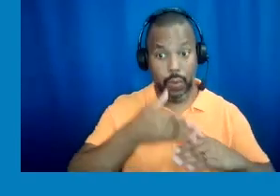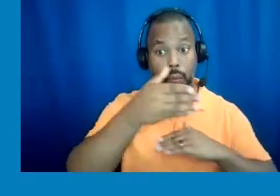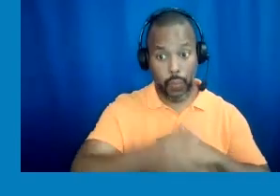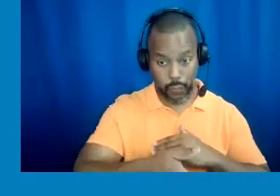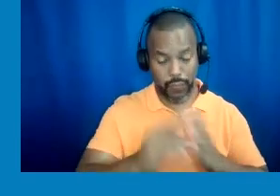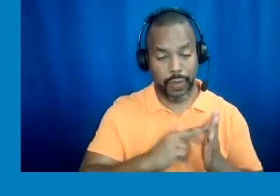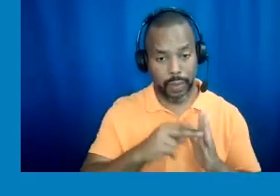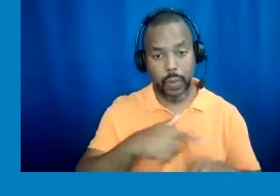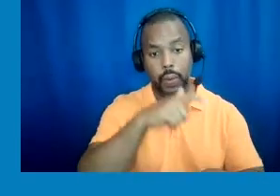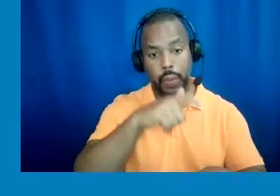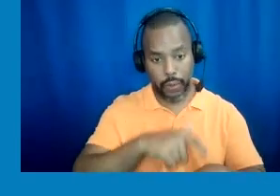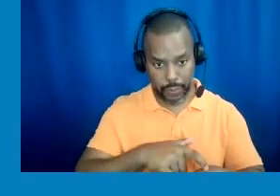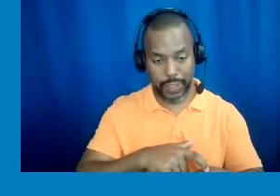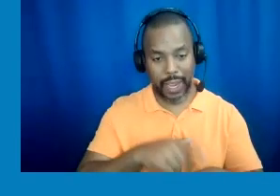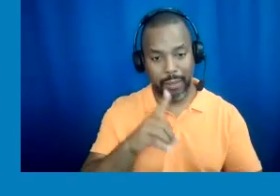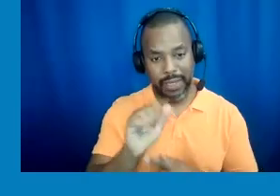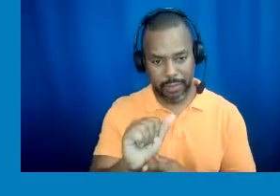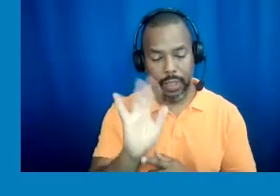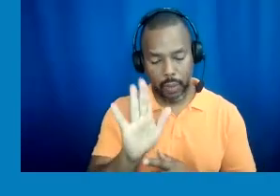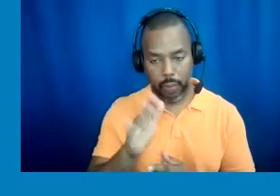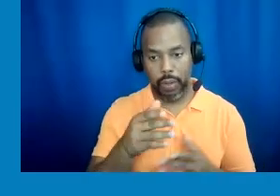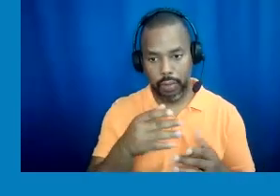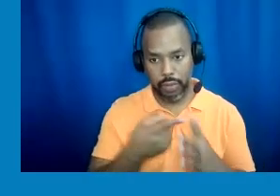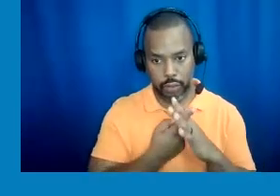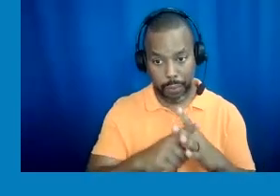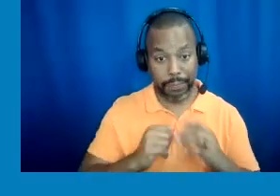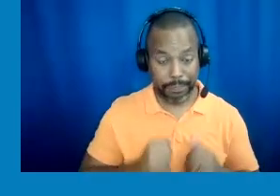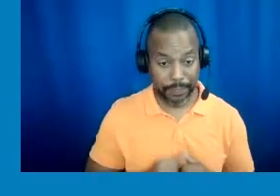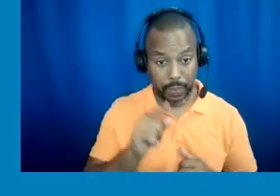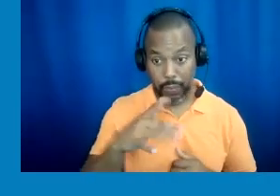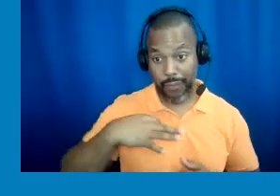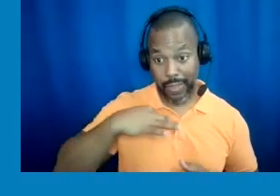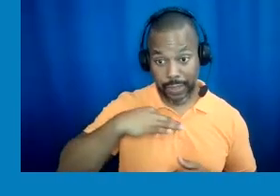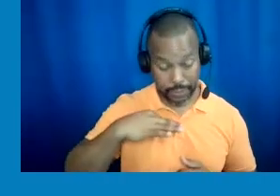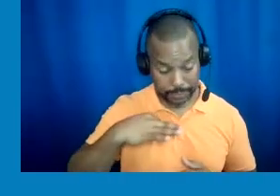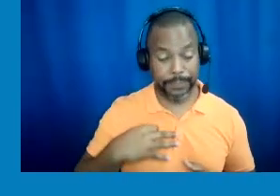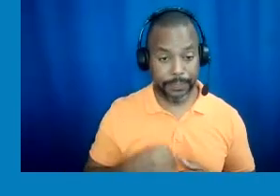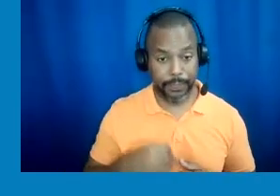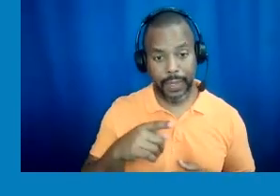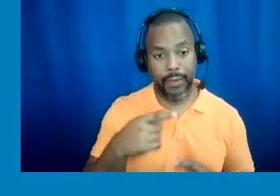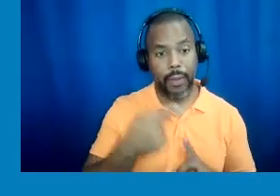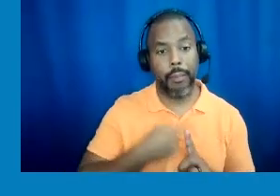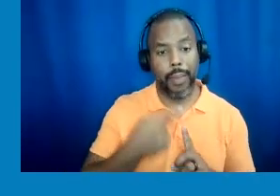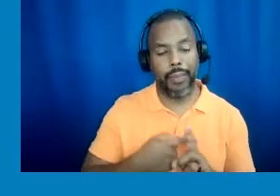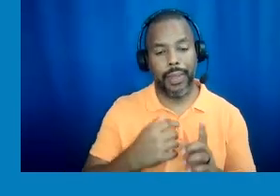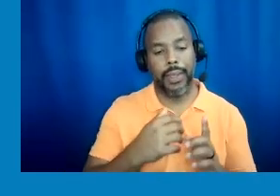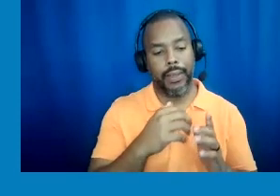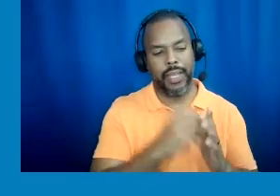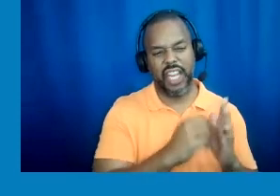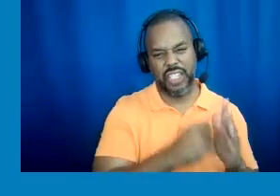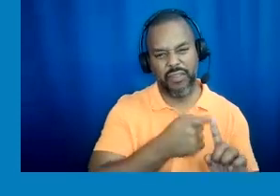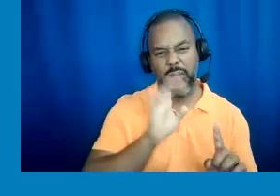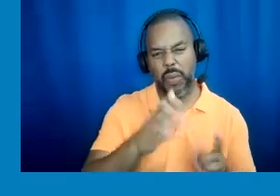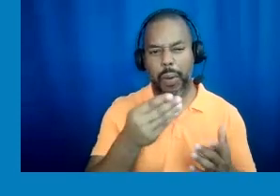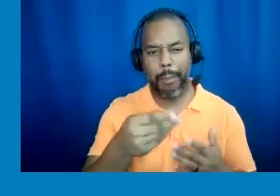kick in. This plan is voluntary. It does have a monthly employee payroll deduction that you would be charged